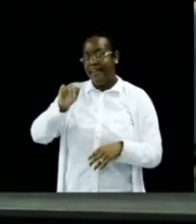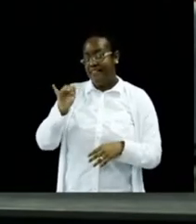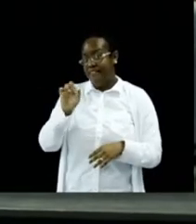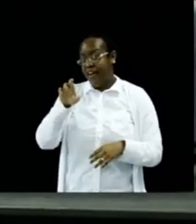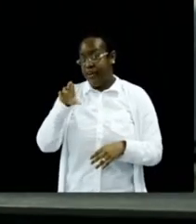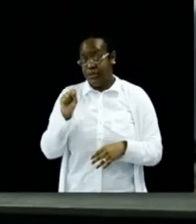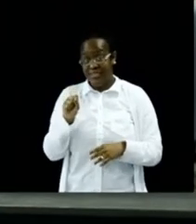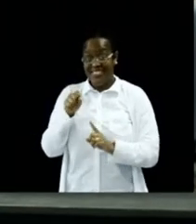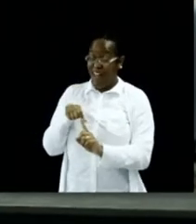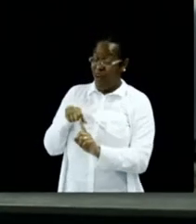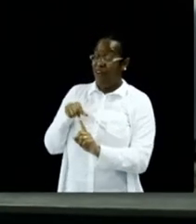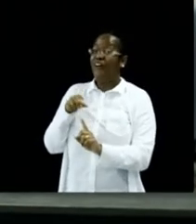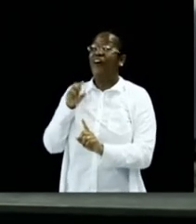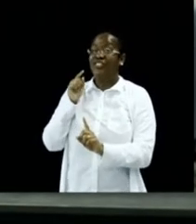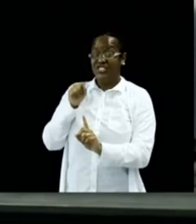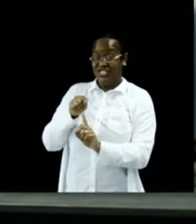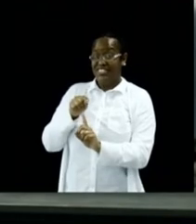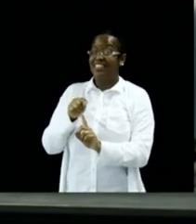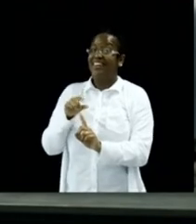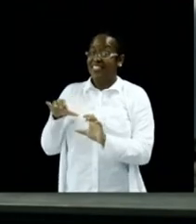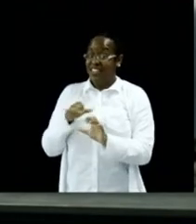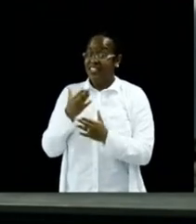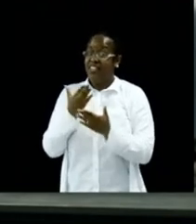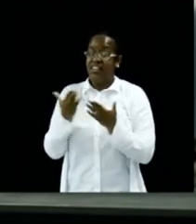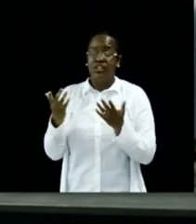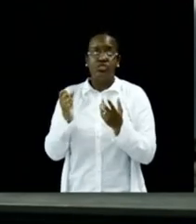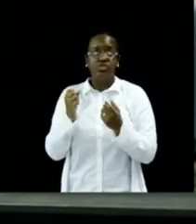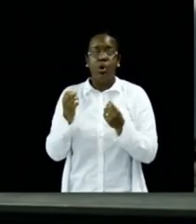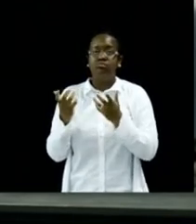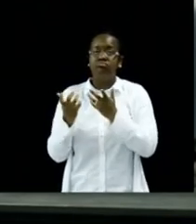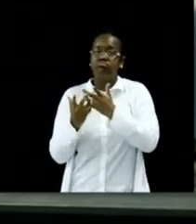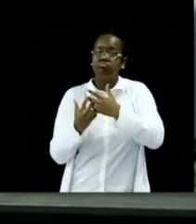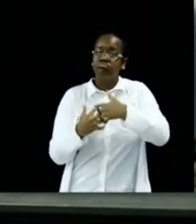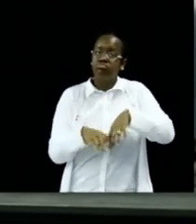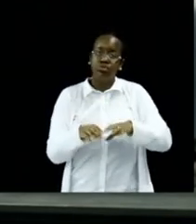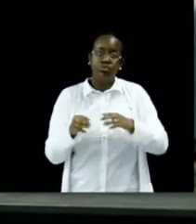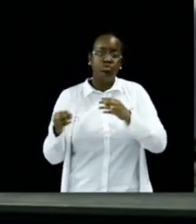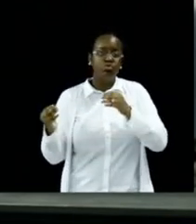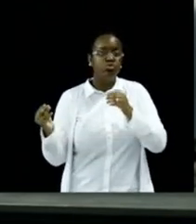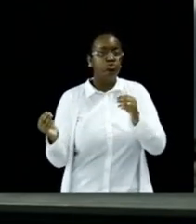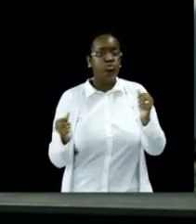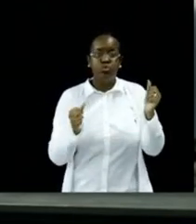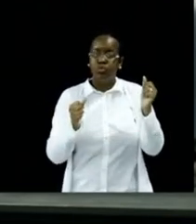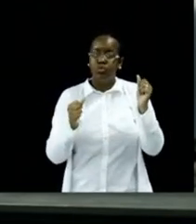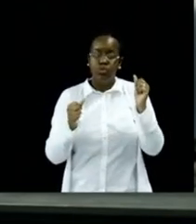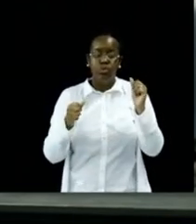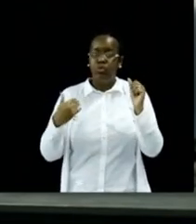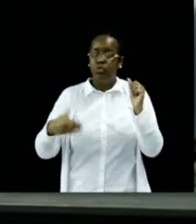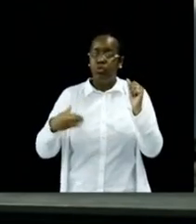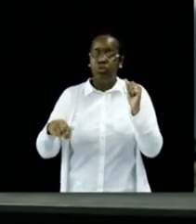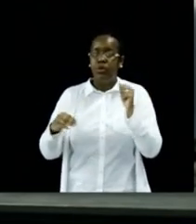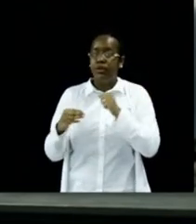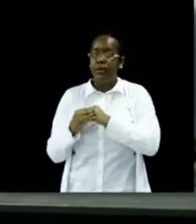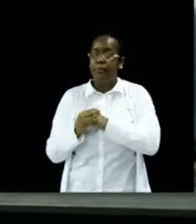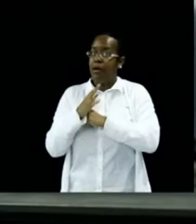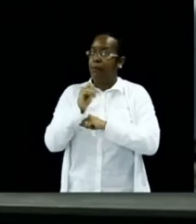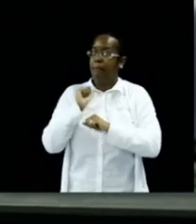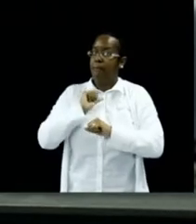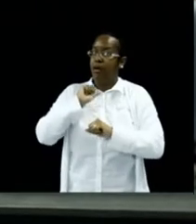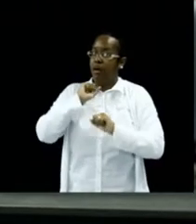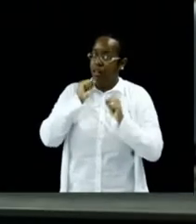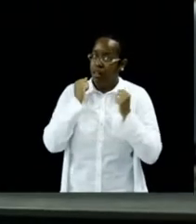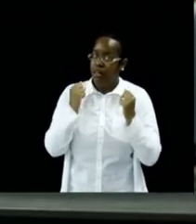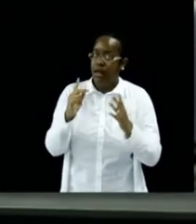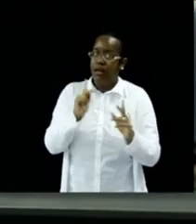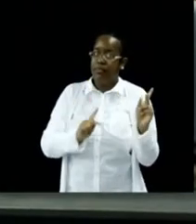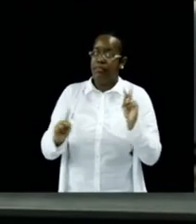Winnell does things within our community seamlessly. She's inspired many and has dedicated